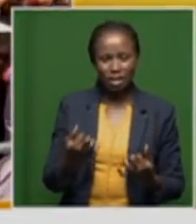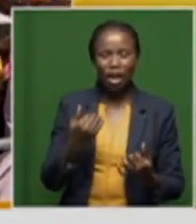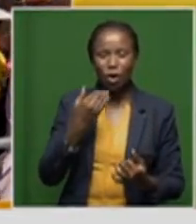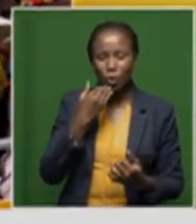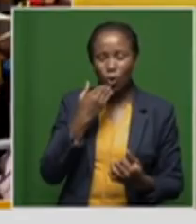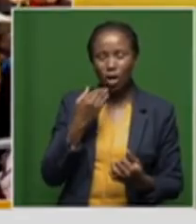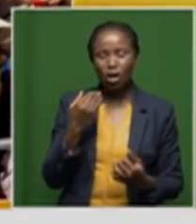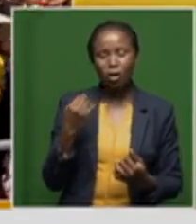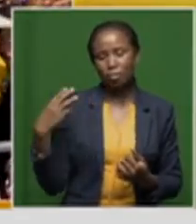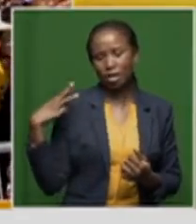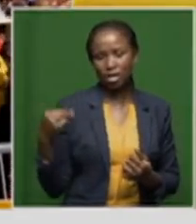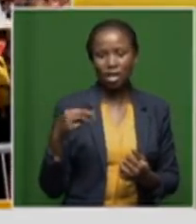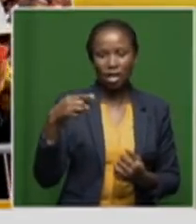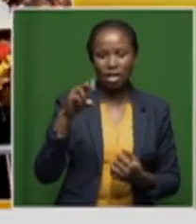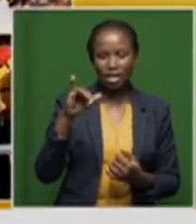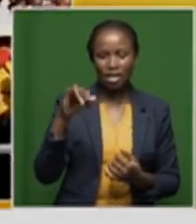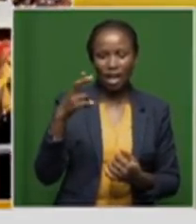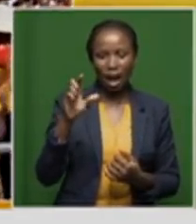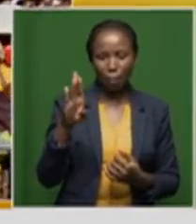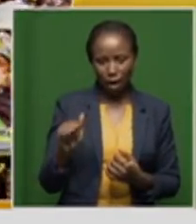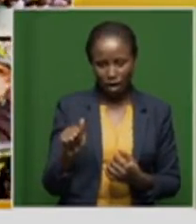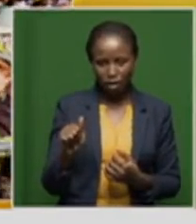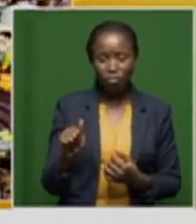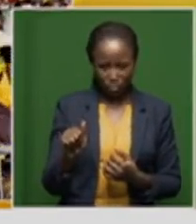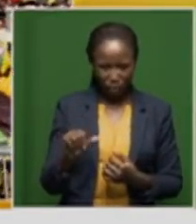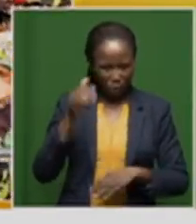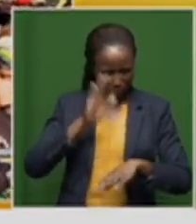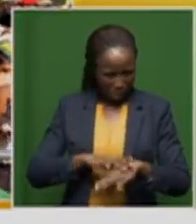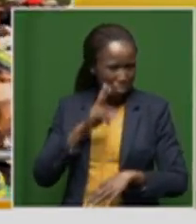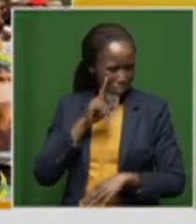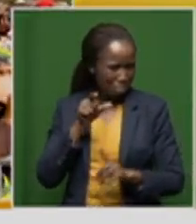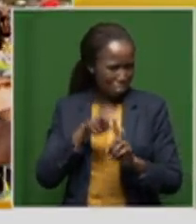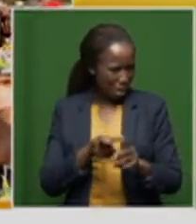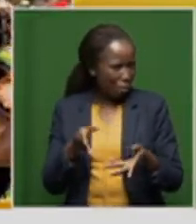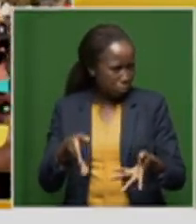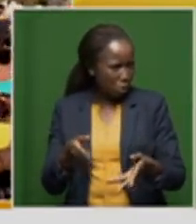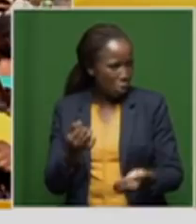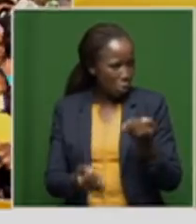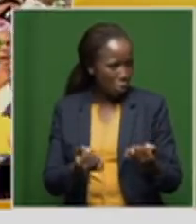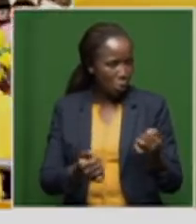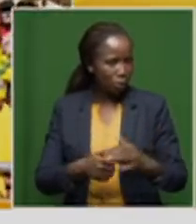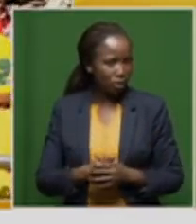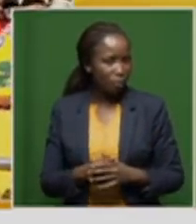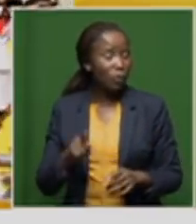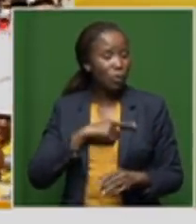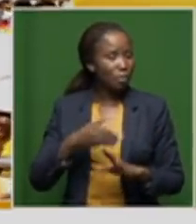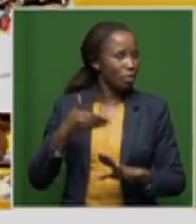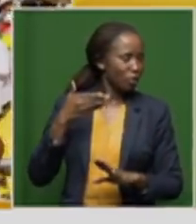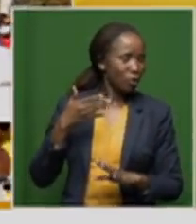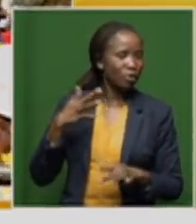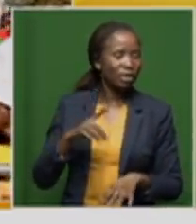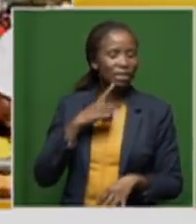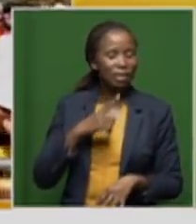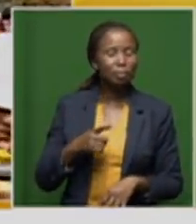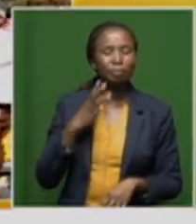also, attending this court case. First time seeing him attending this particular court case. And a short while ago, as you said,